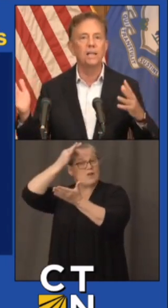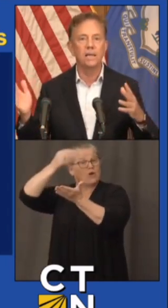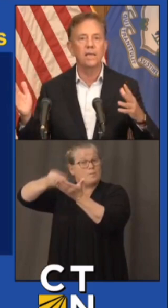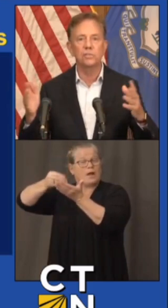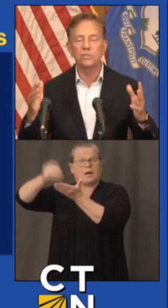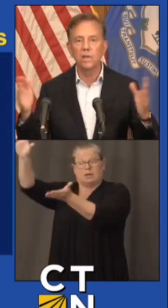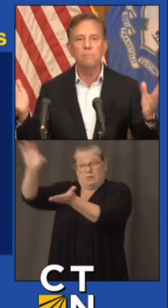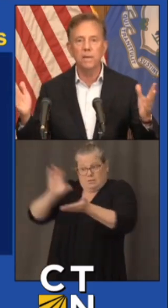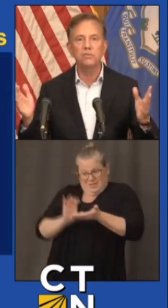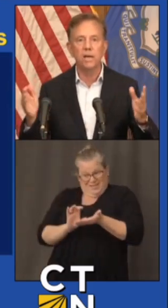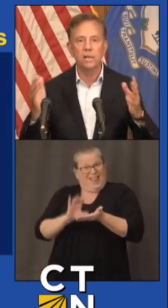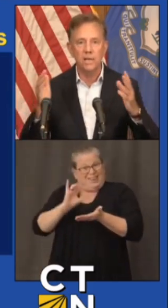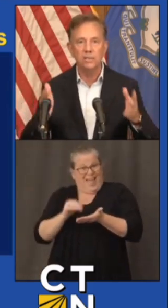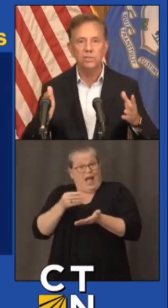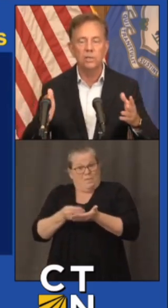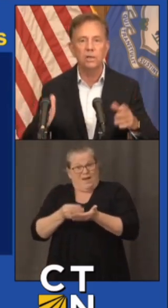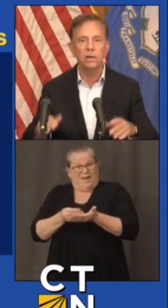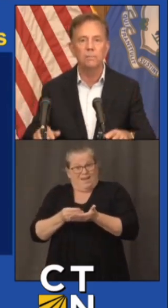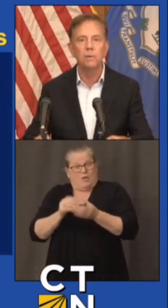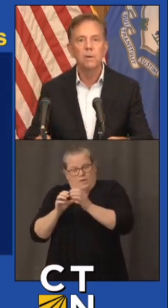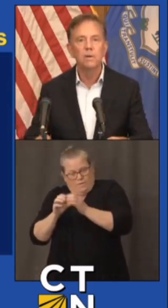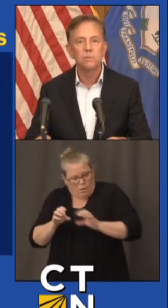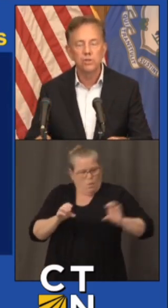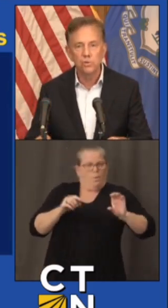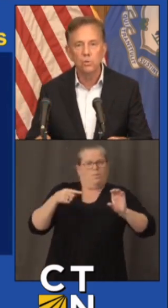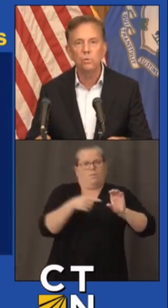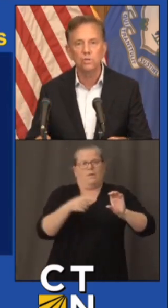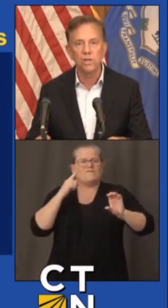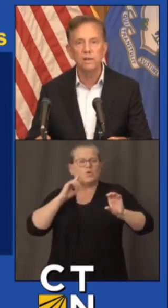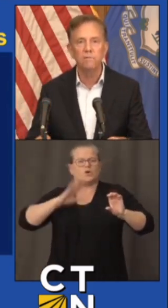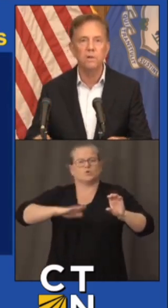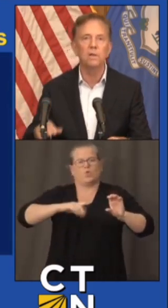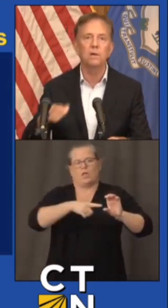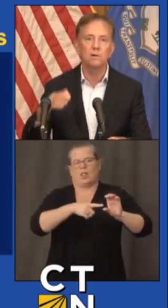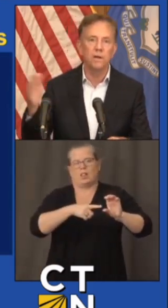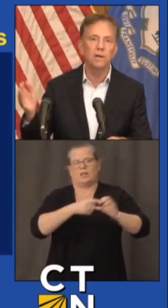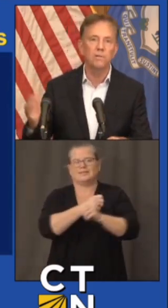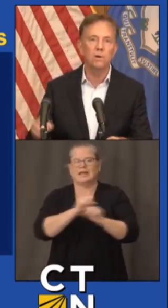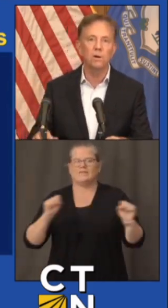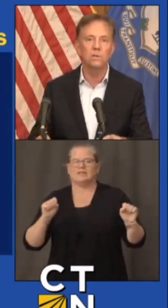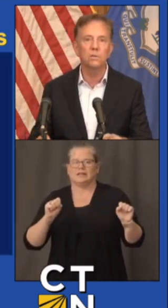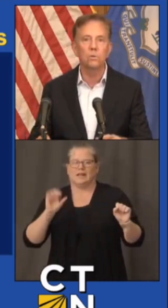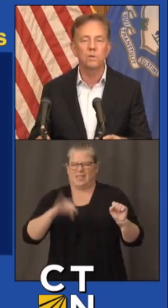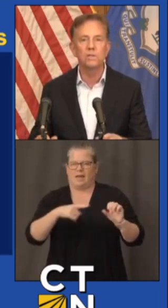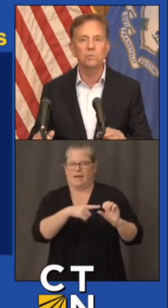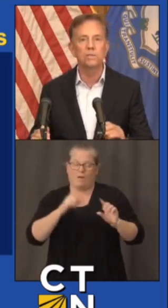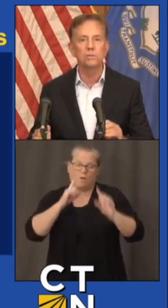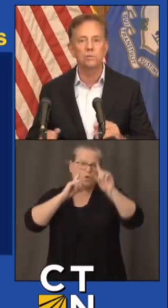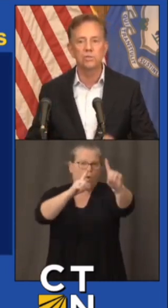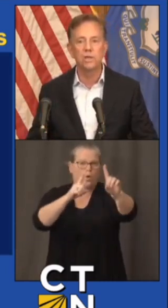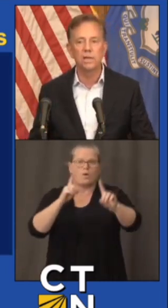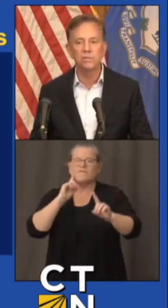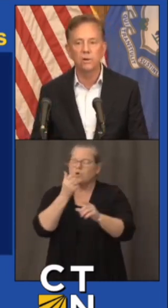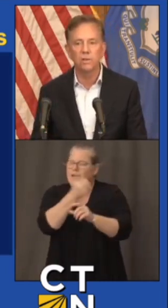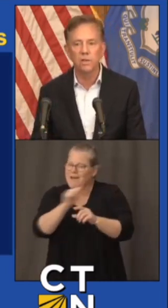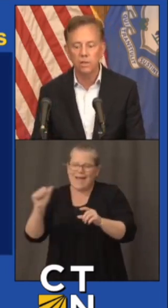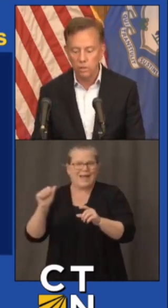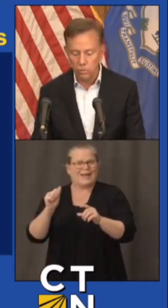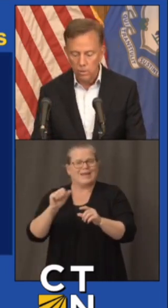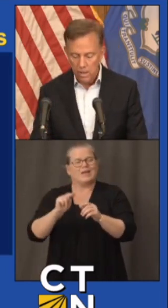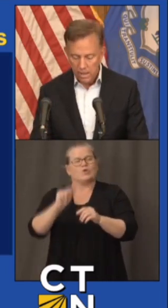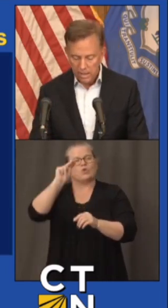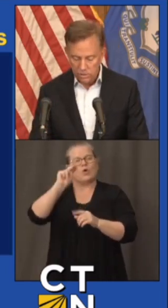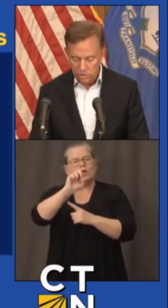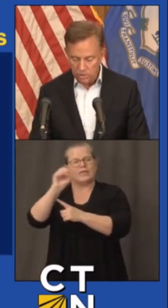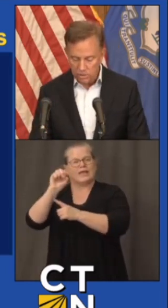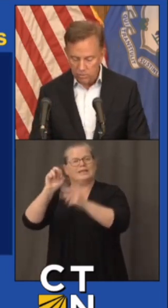biggest allocations, the biggest allocation to school safety of any of our Northeast regional states. So I think you